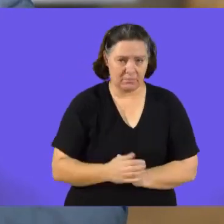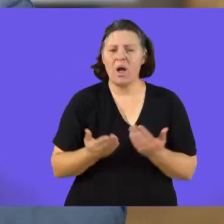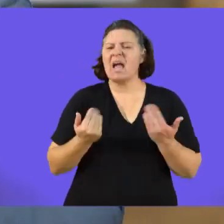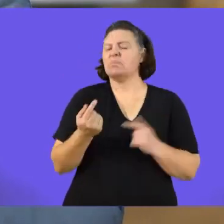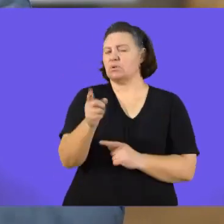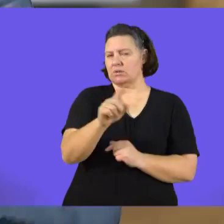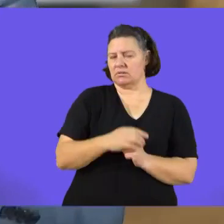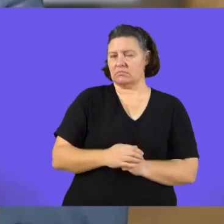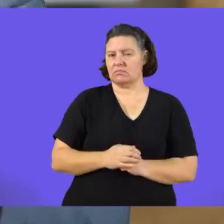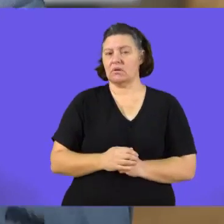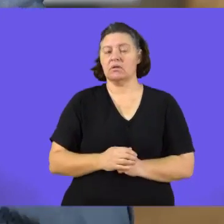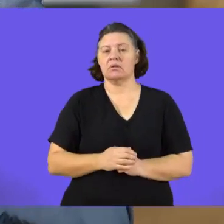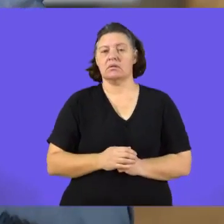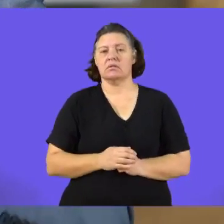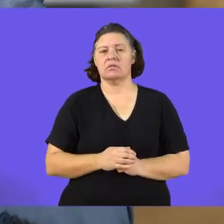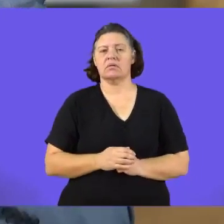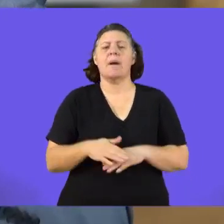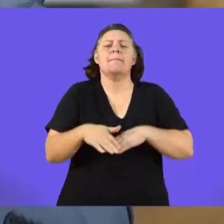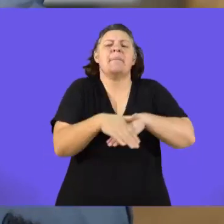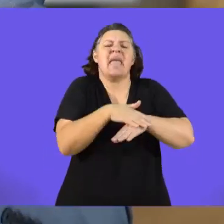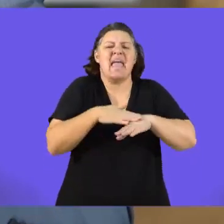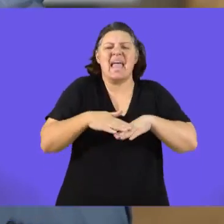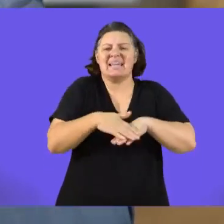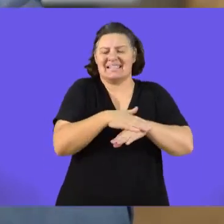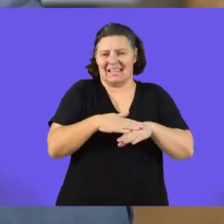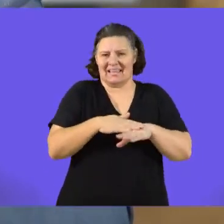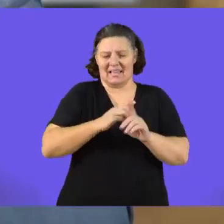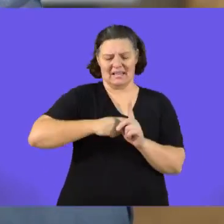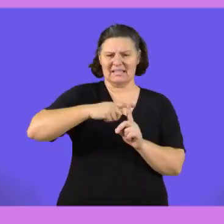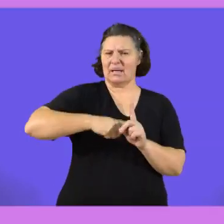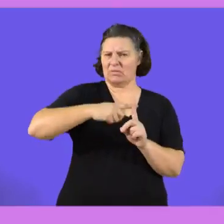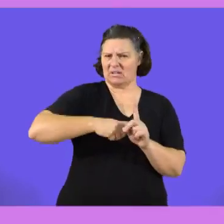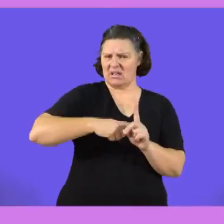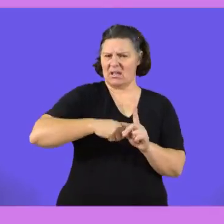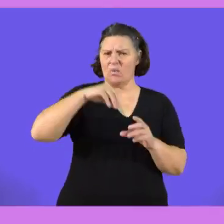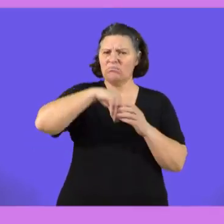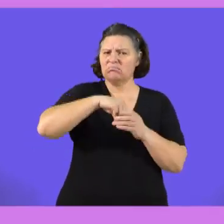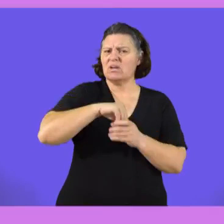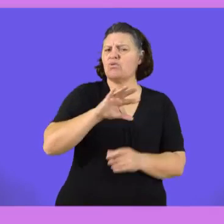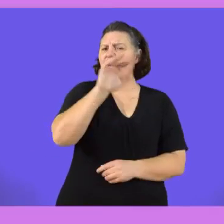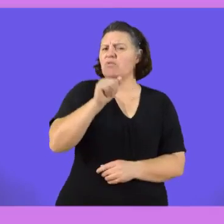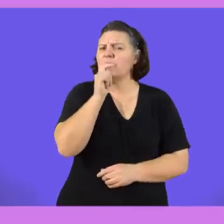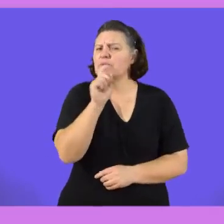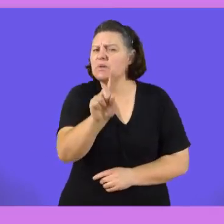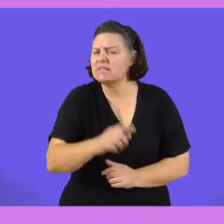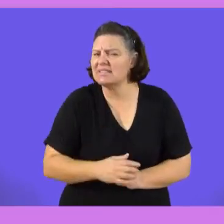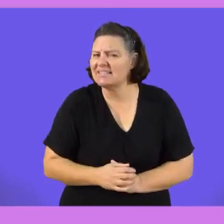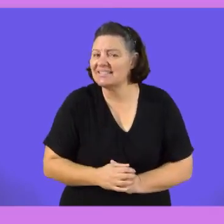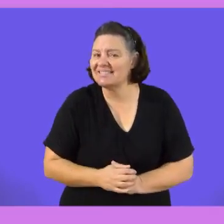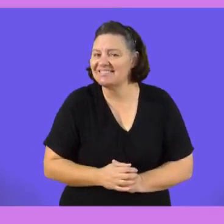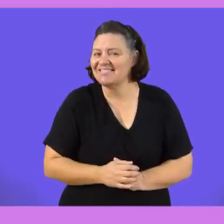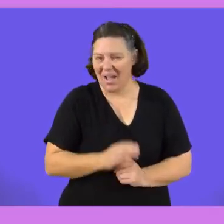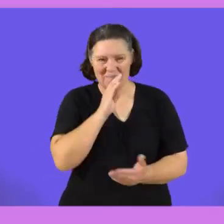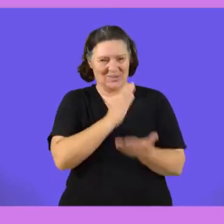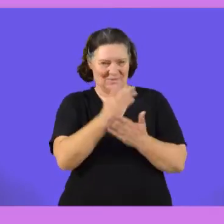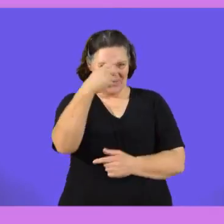expect. So grade 12s, what is the basic unit of temperature used in South Africa? Right, I'm sure you're